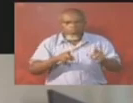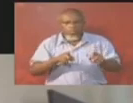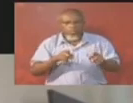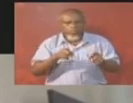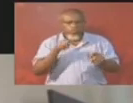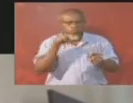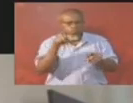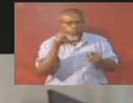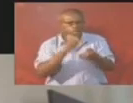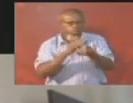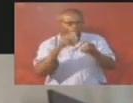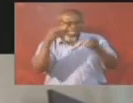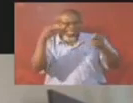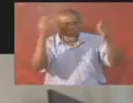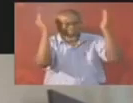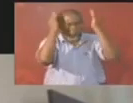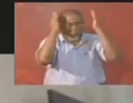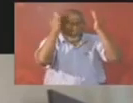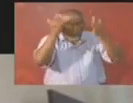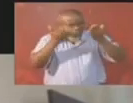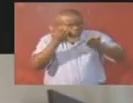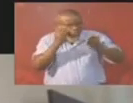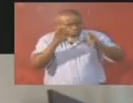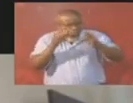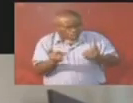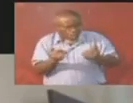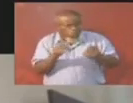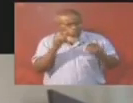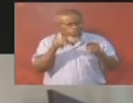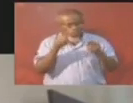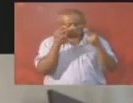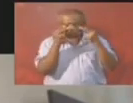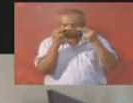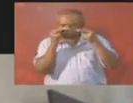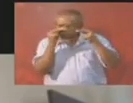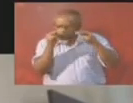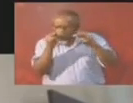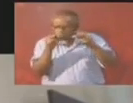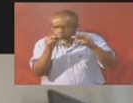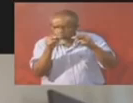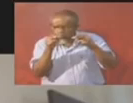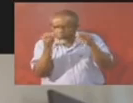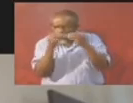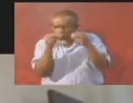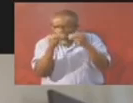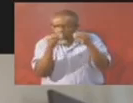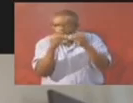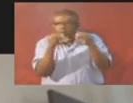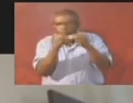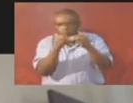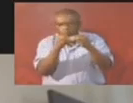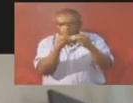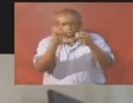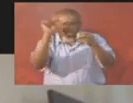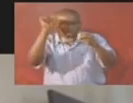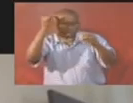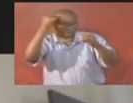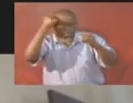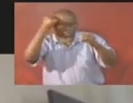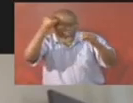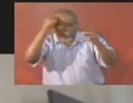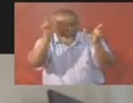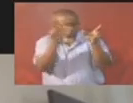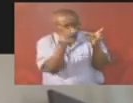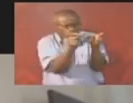whether at this point we should be looking again at state quarantining more persons who are COVID